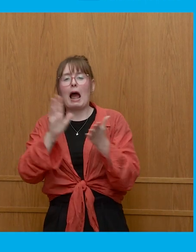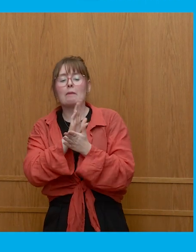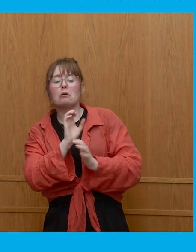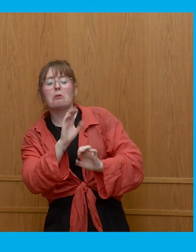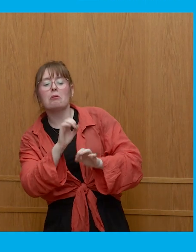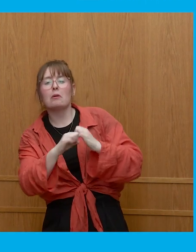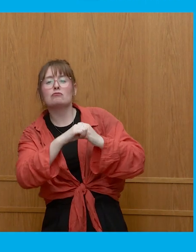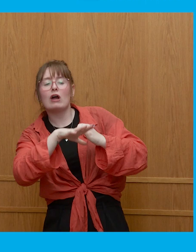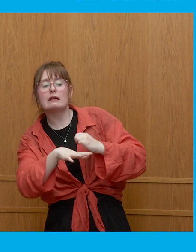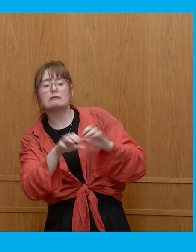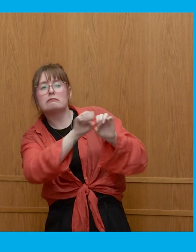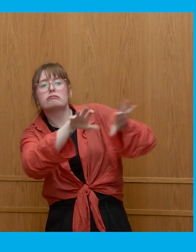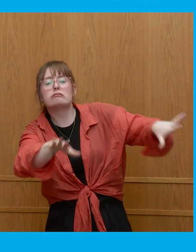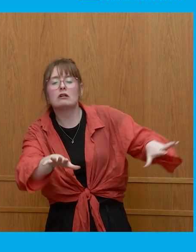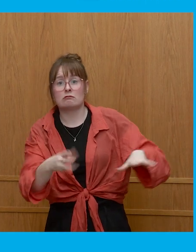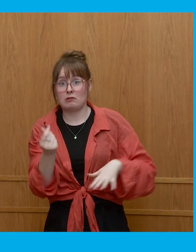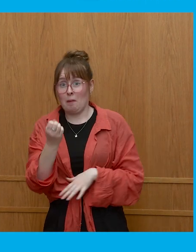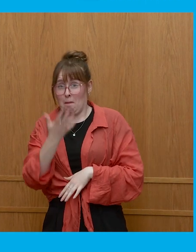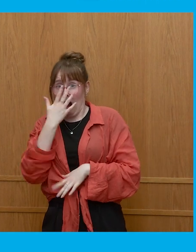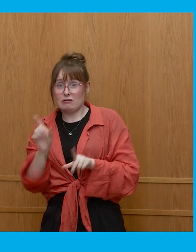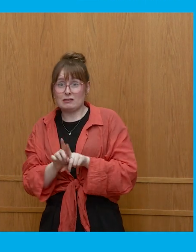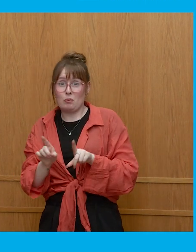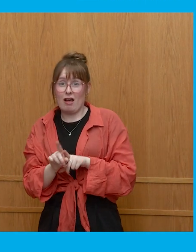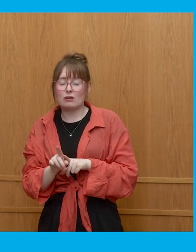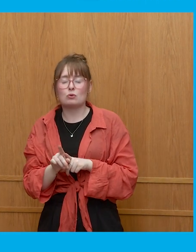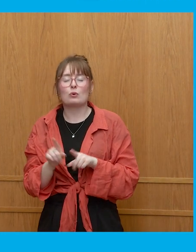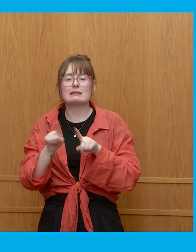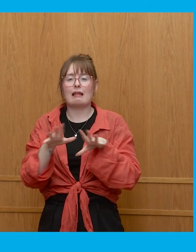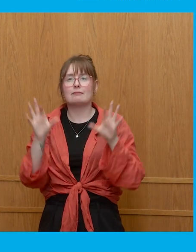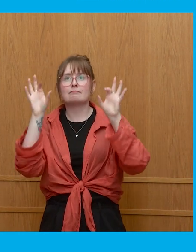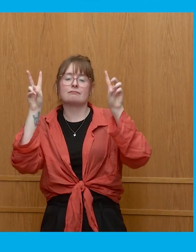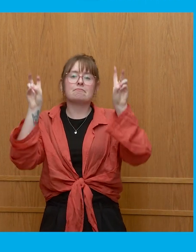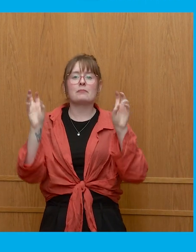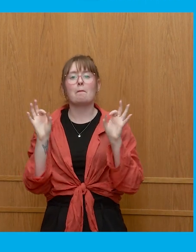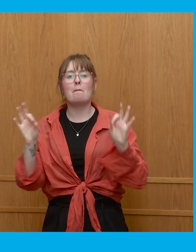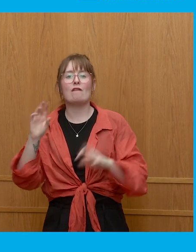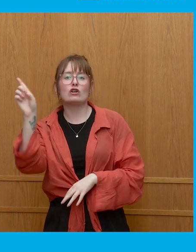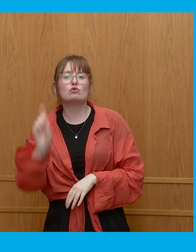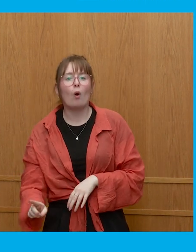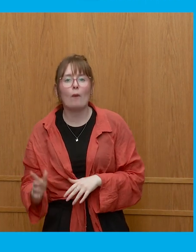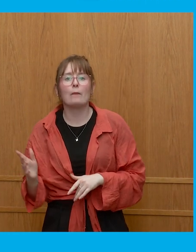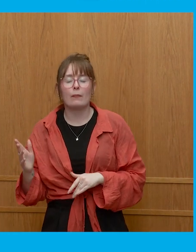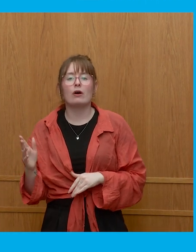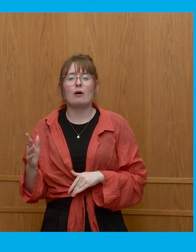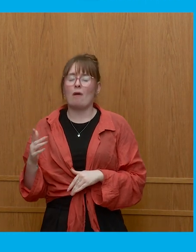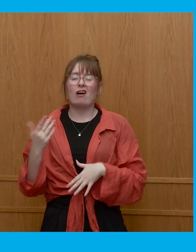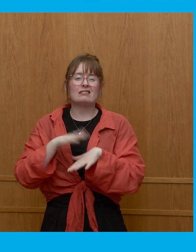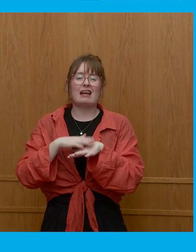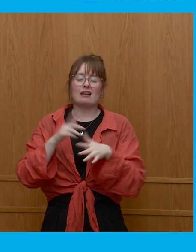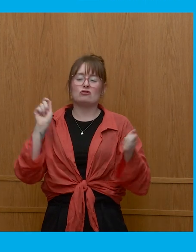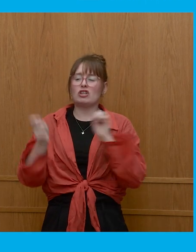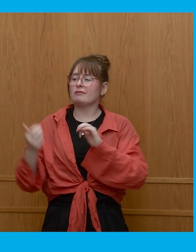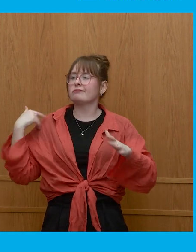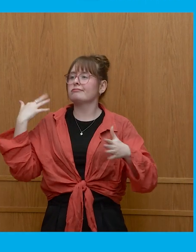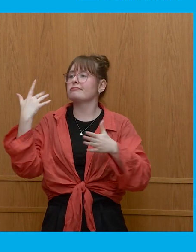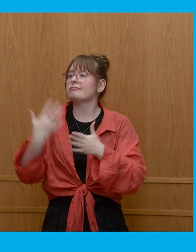of whom were embarrassed by that. So it was a perfect storm in that sense. And I suppose time does heal and time moves on, hence my point about people